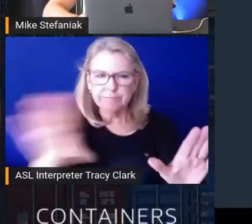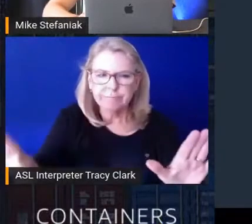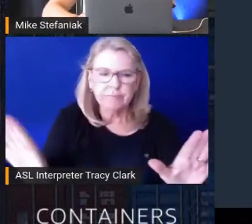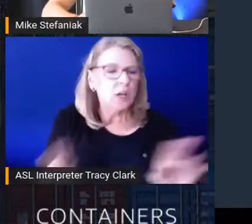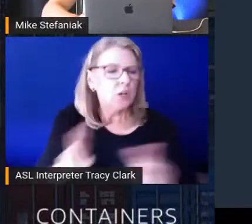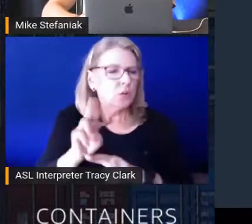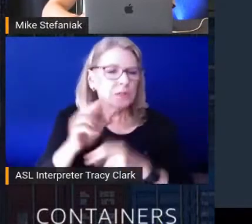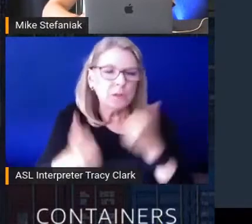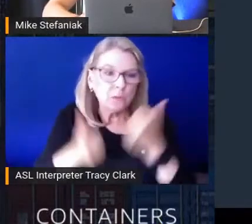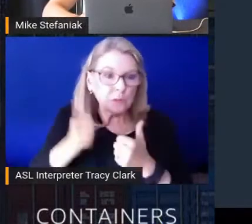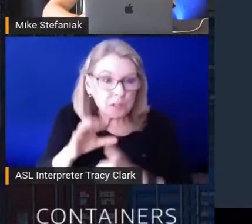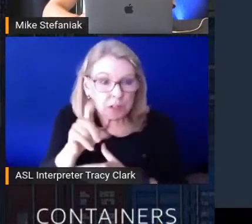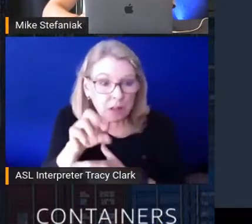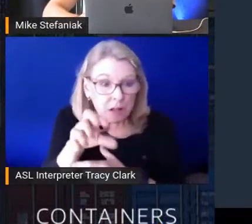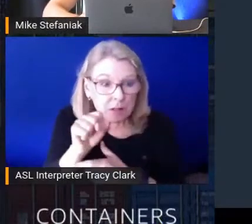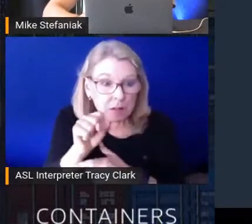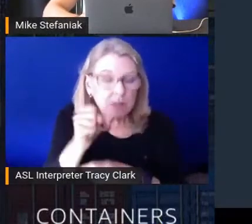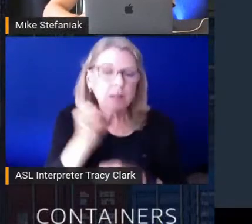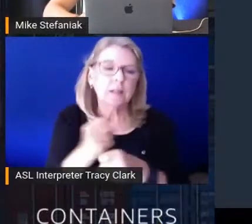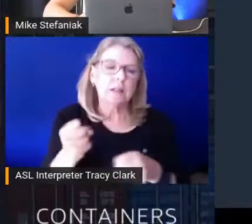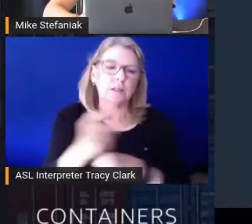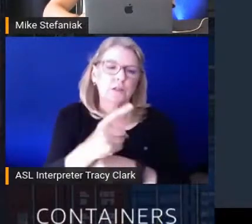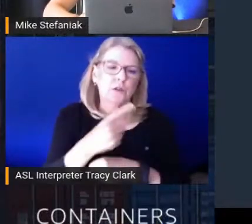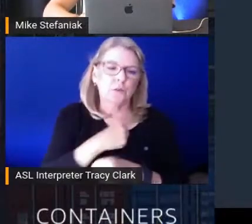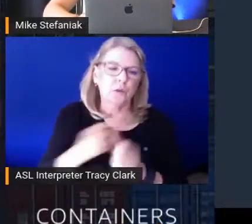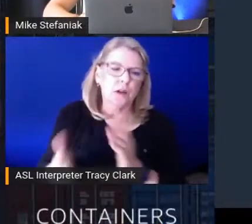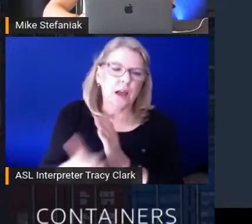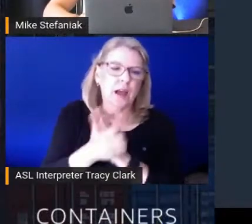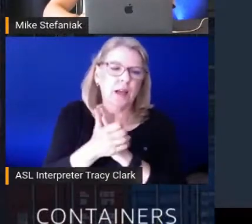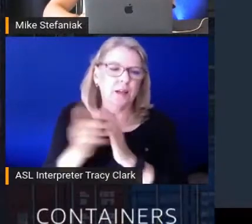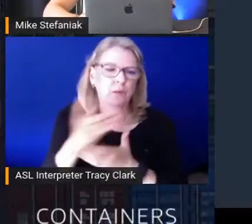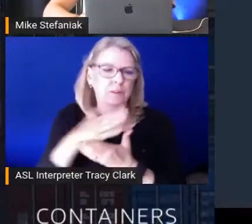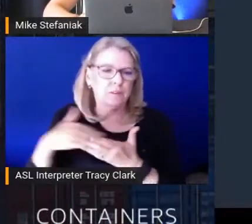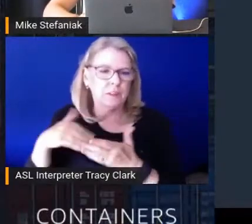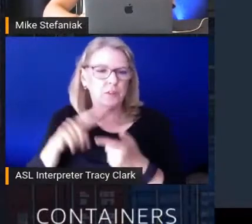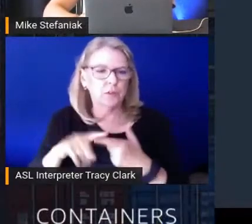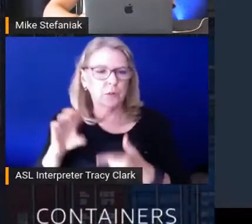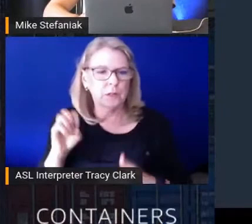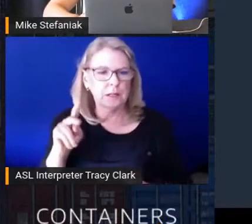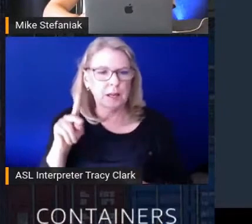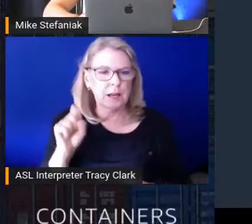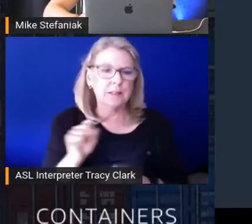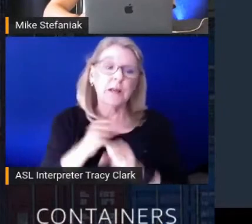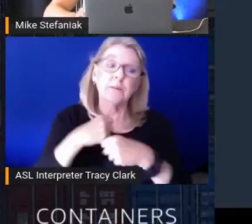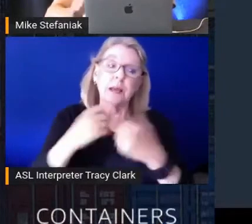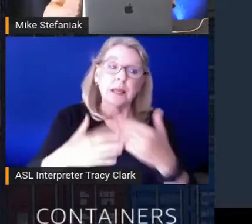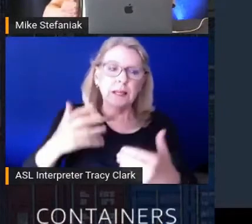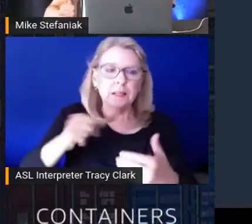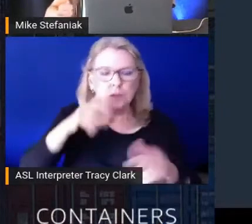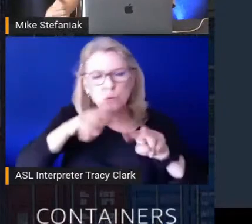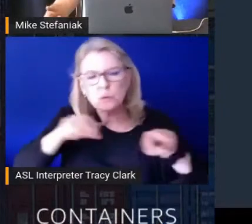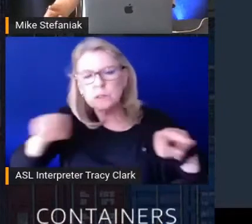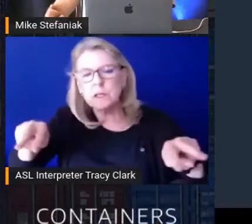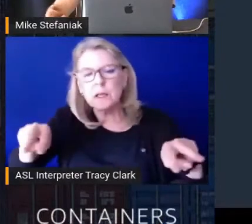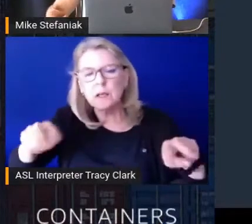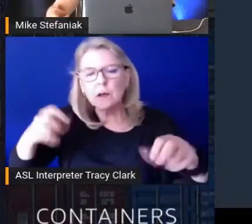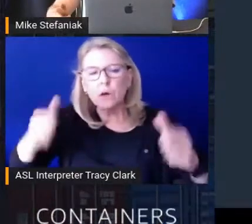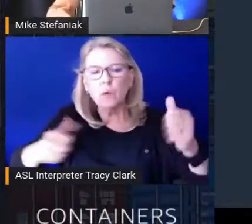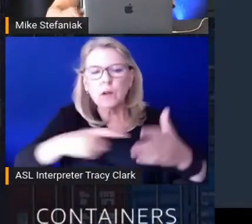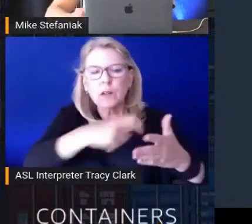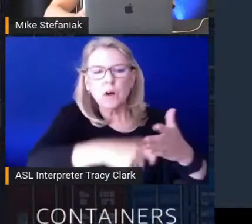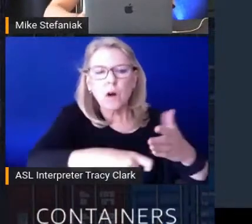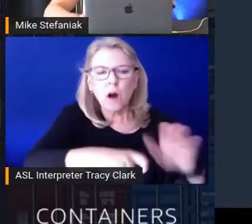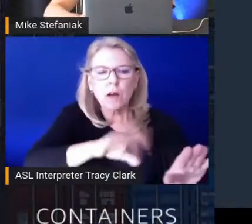into EKS where it makes it easy to see exactly what those costs are between different tenants at the namespace level all the way down